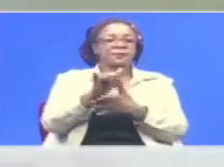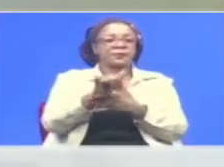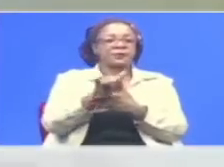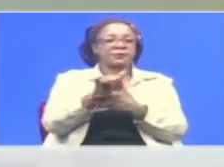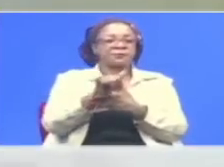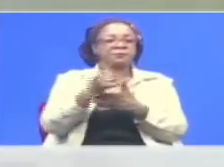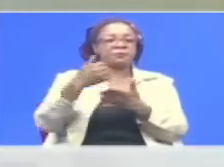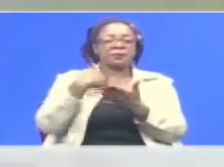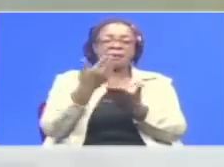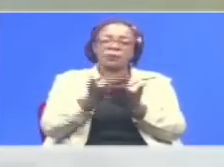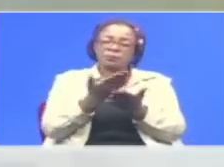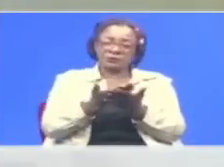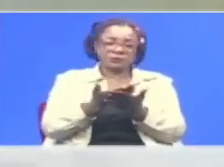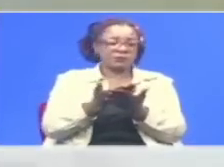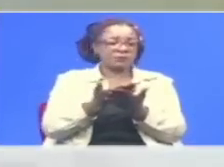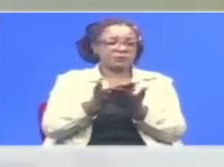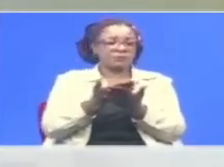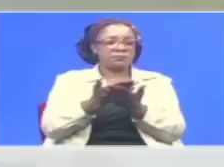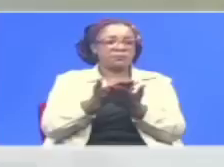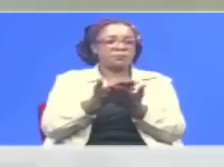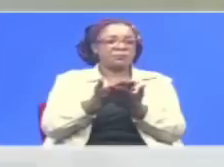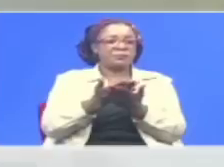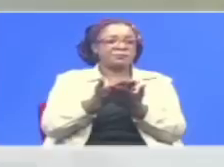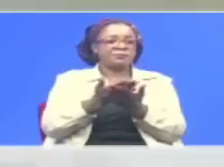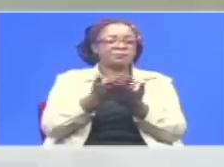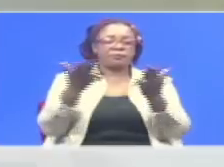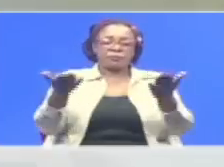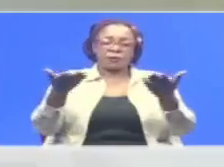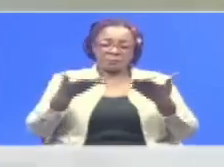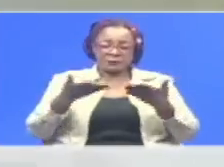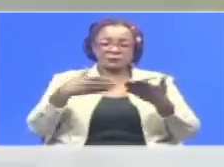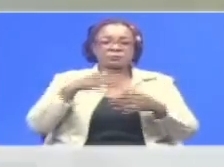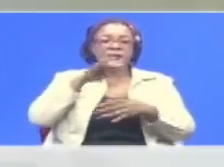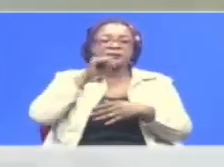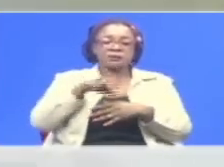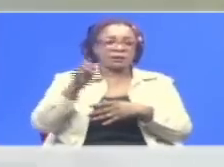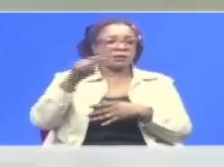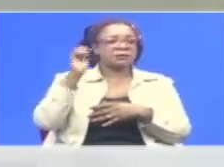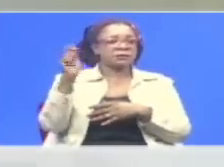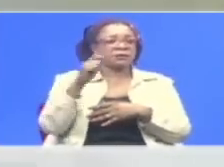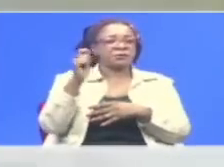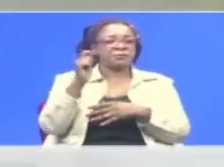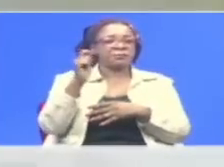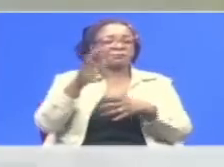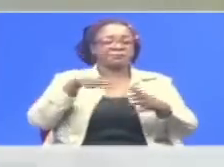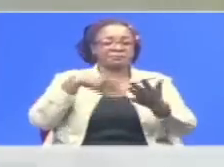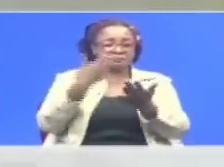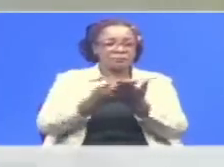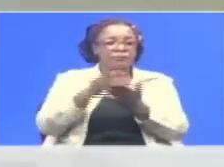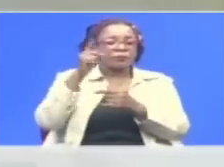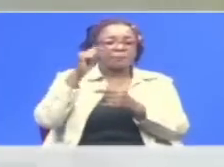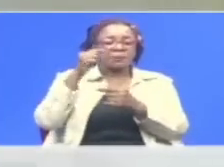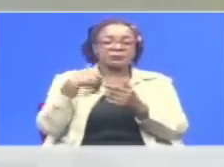Ningeomba alete mtoto wangu hapa Kenya, afike Mombasa,